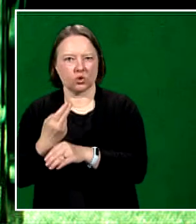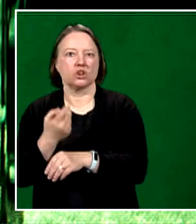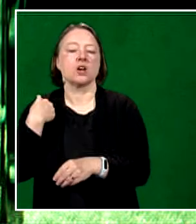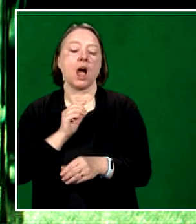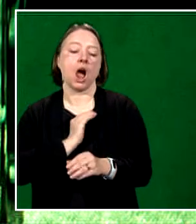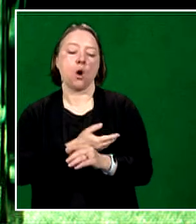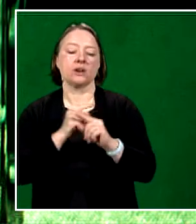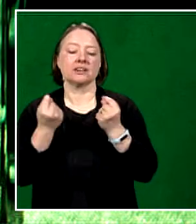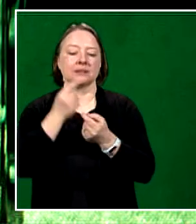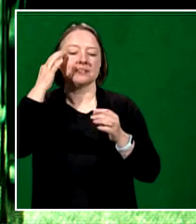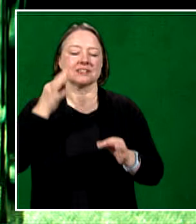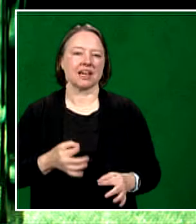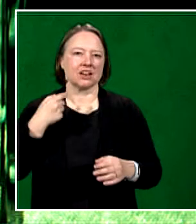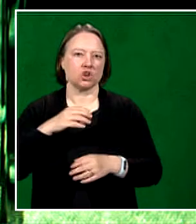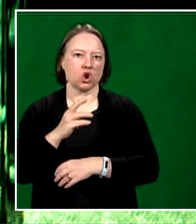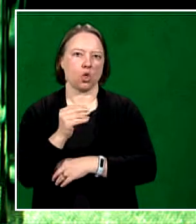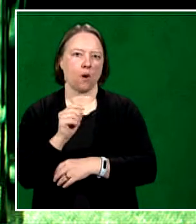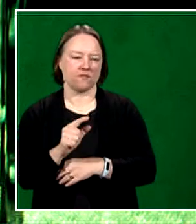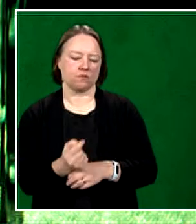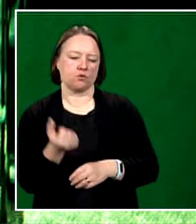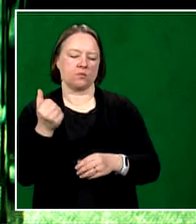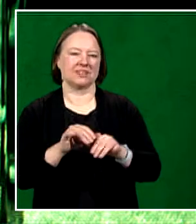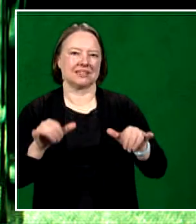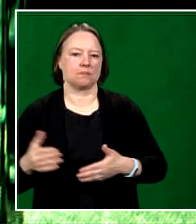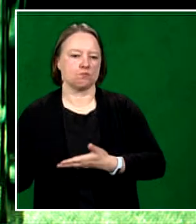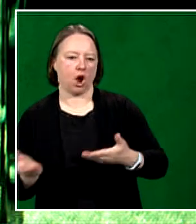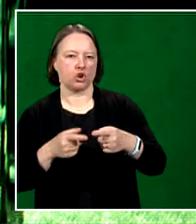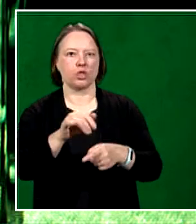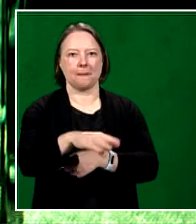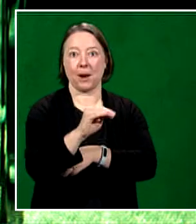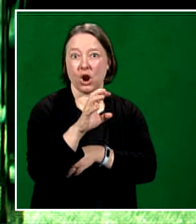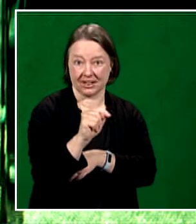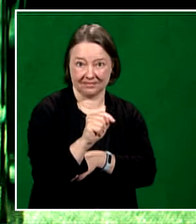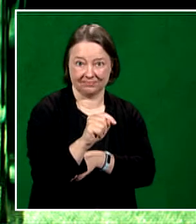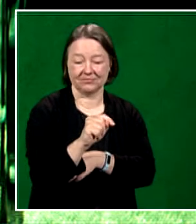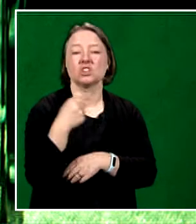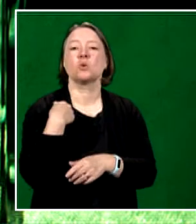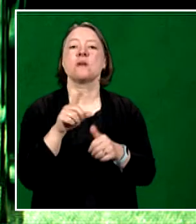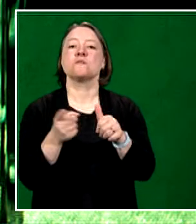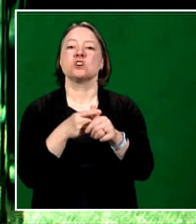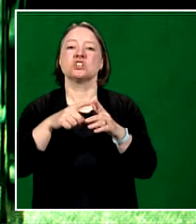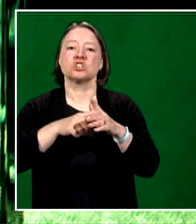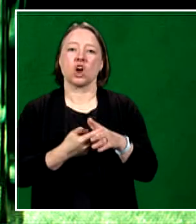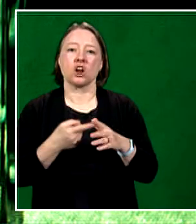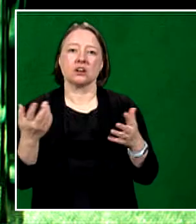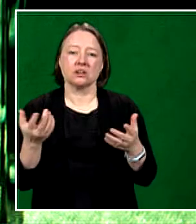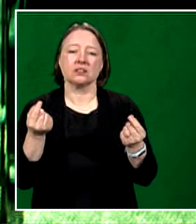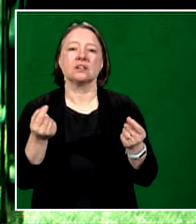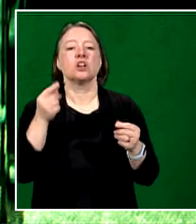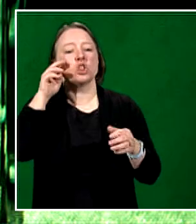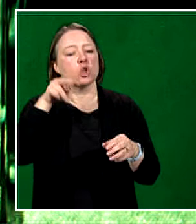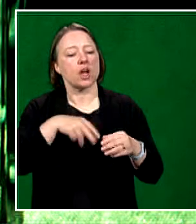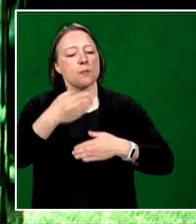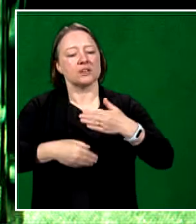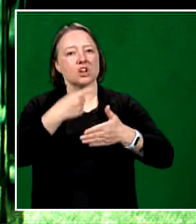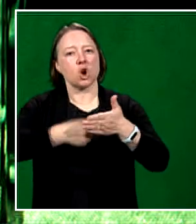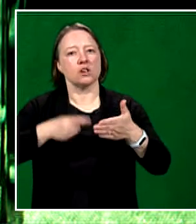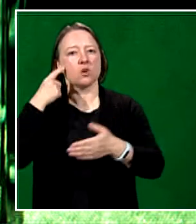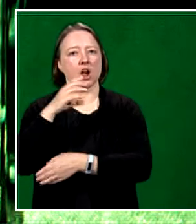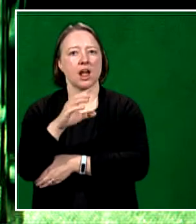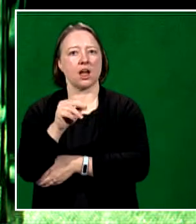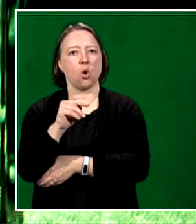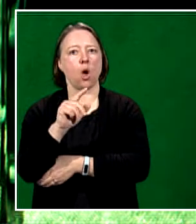focus on bringing the chlorophyll removal system to market. So, we first started by looking at the processing cost for canola